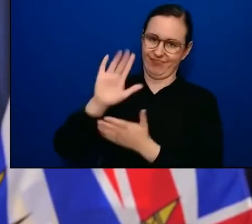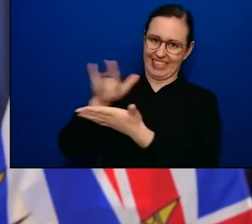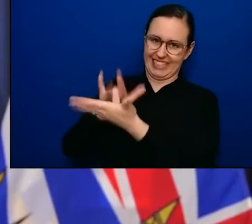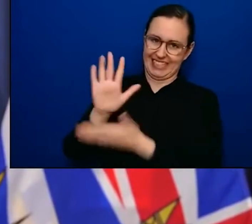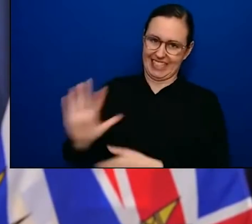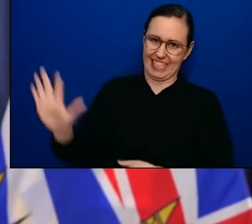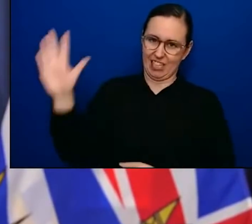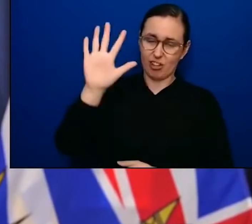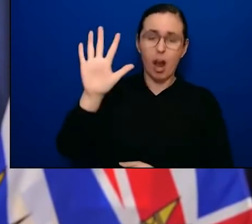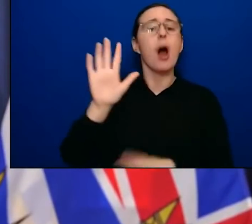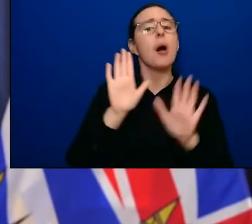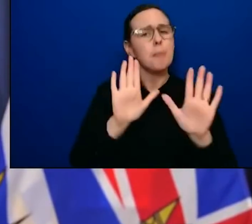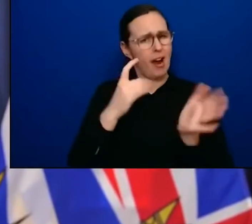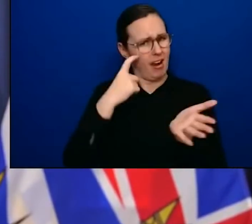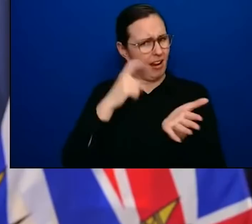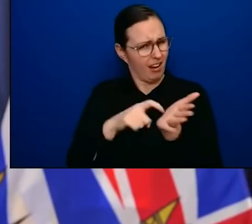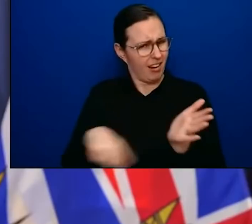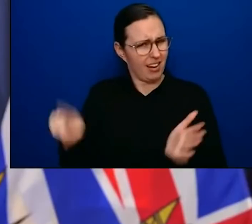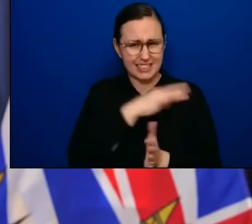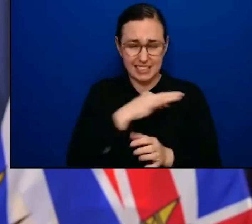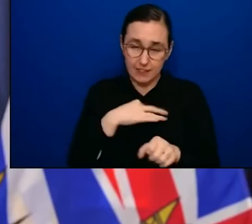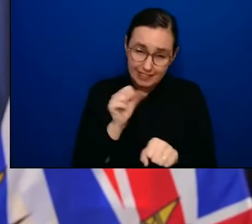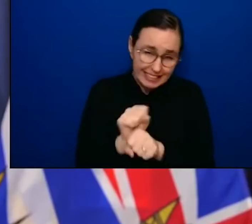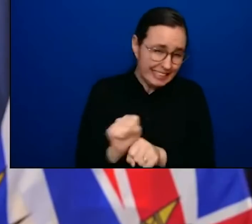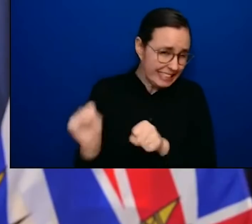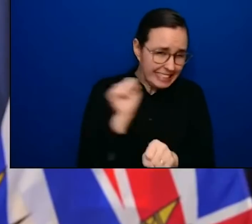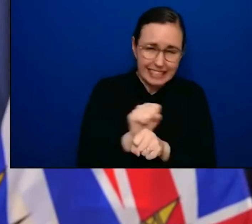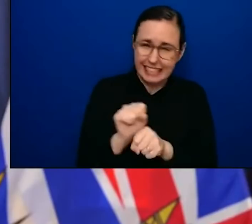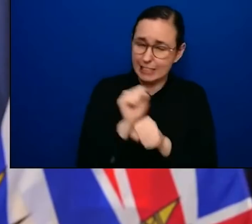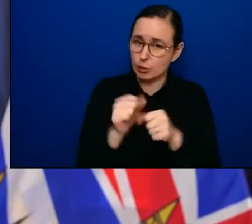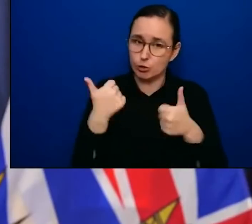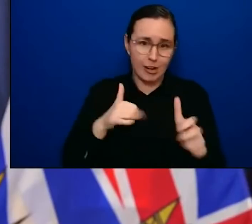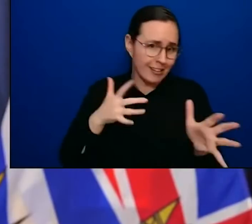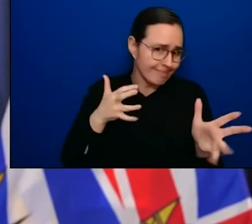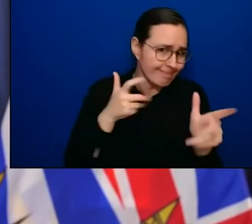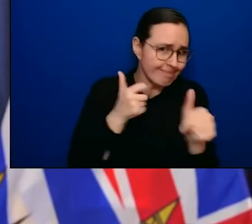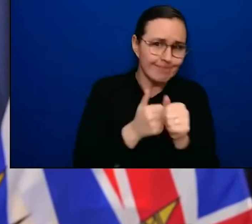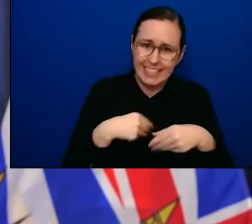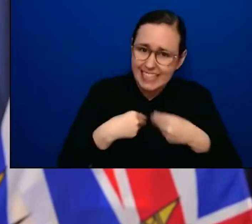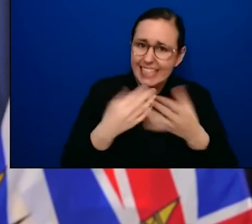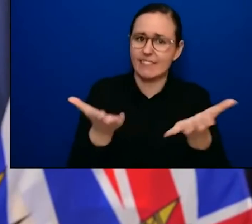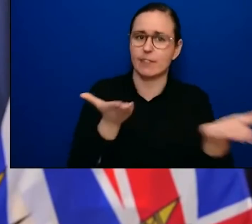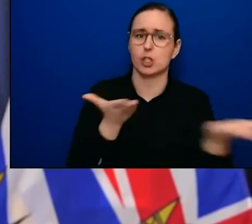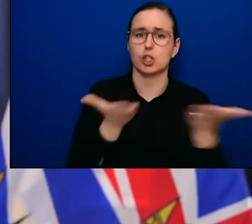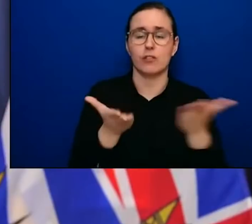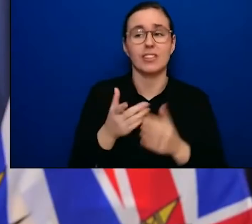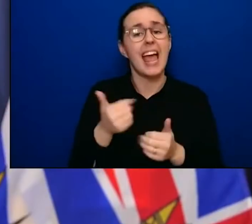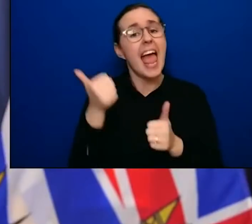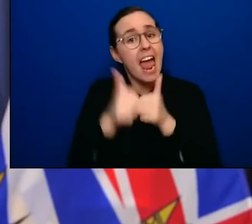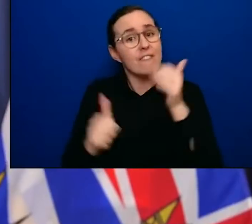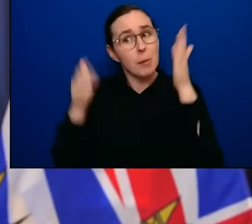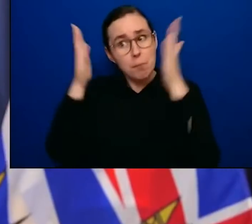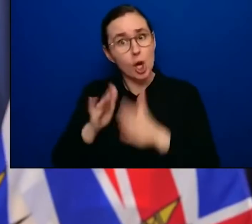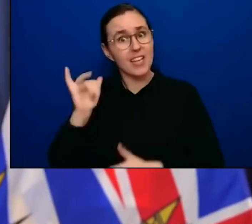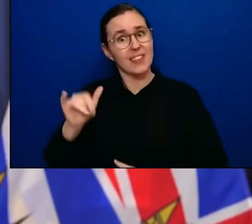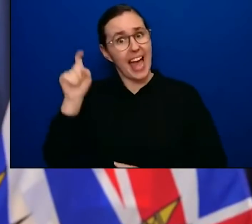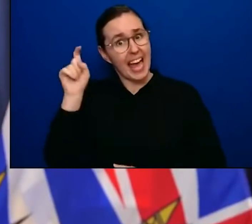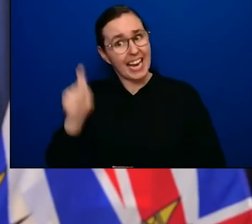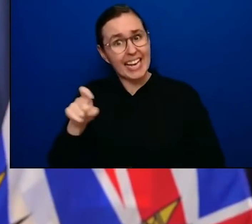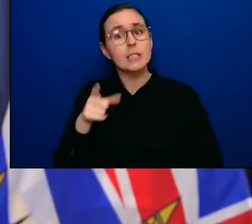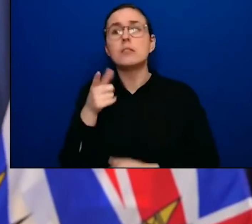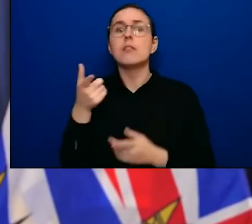deliver urgent scheduled surgeries and emergent surgeries in the Interior Health Authority, and we will be making